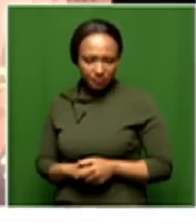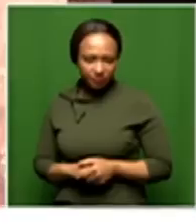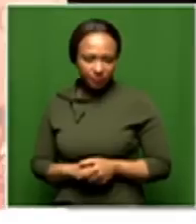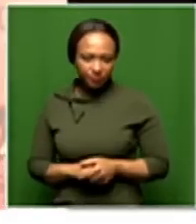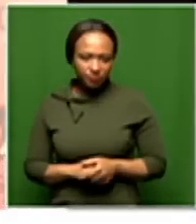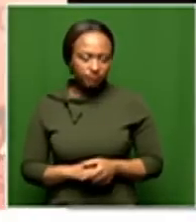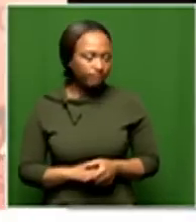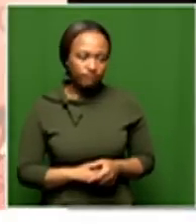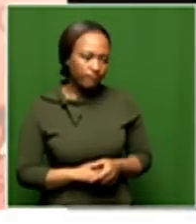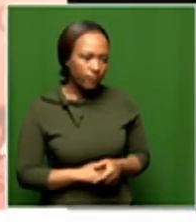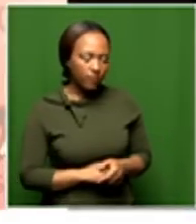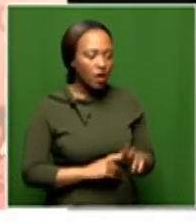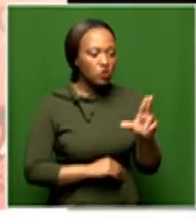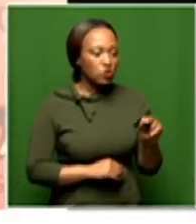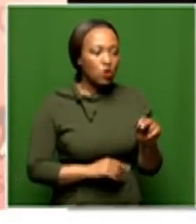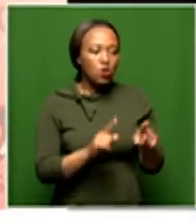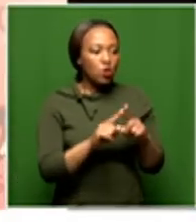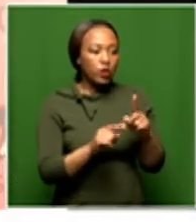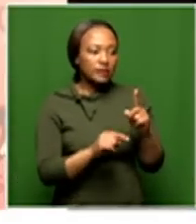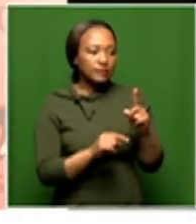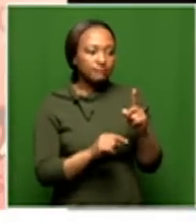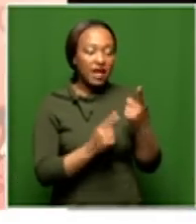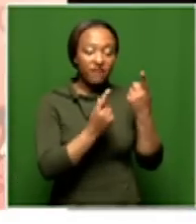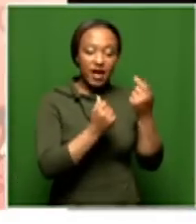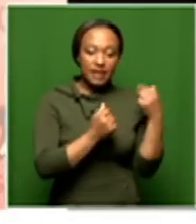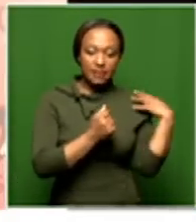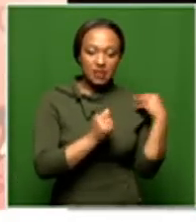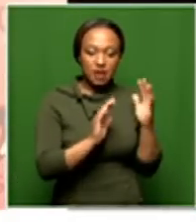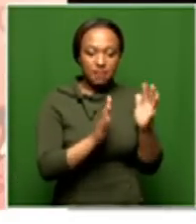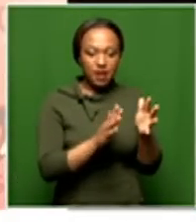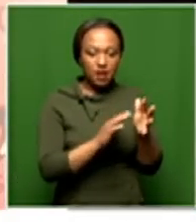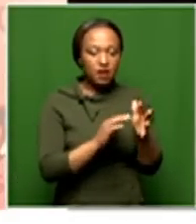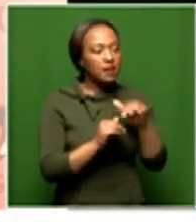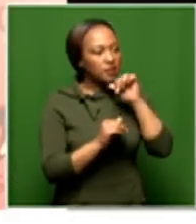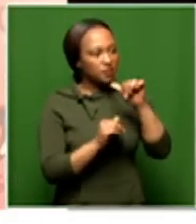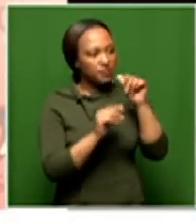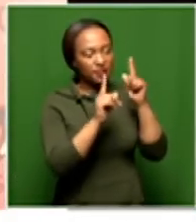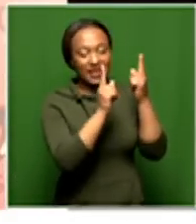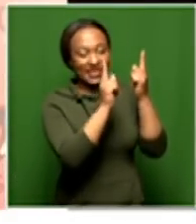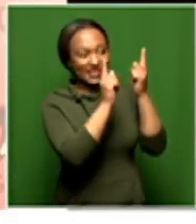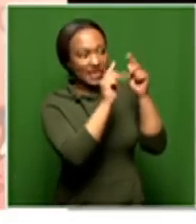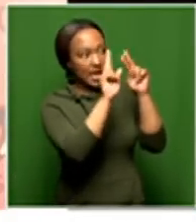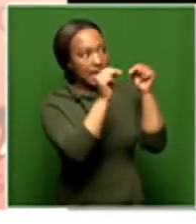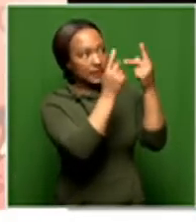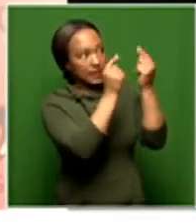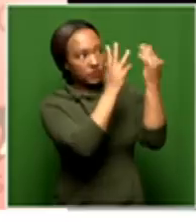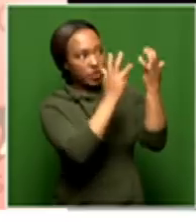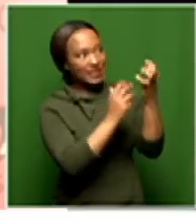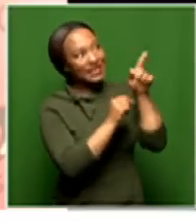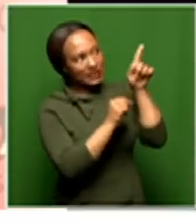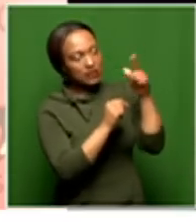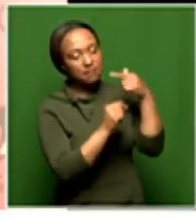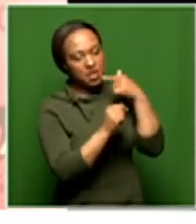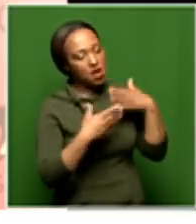Not the finance minister per se, the treasury. I think is the same. It doesn't matter who comes into that particular treasury. I